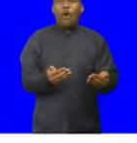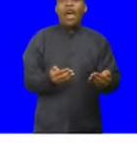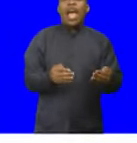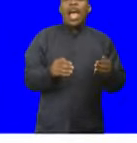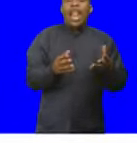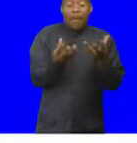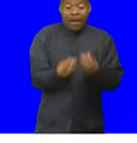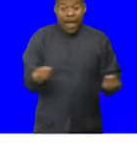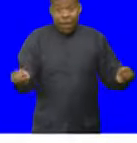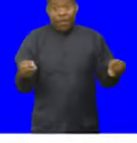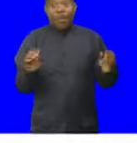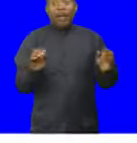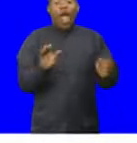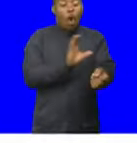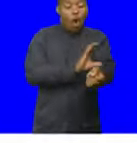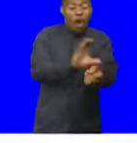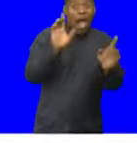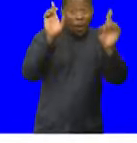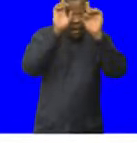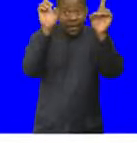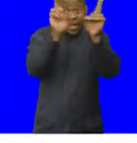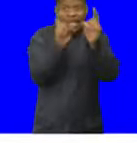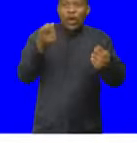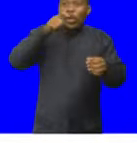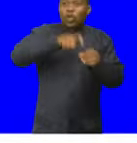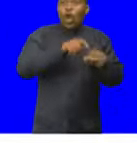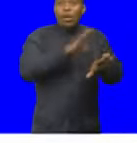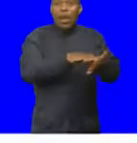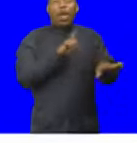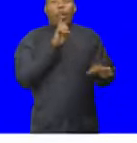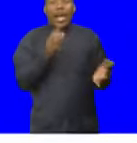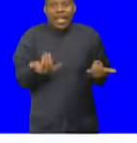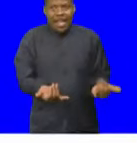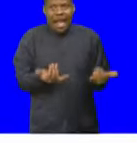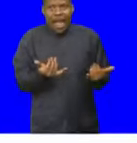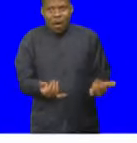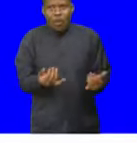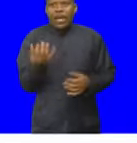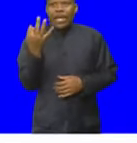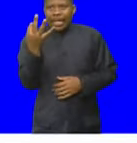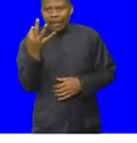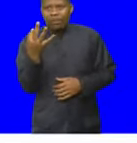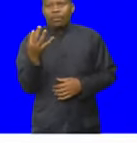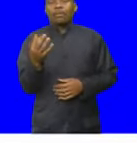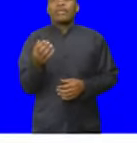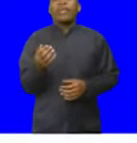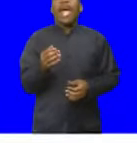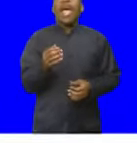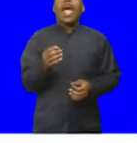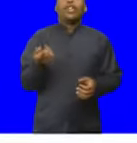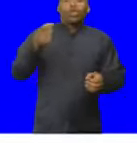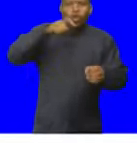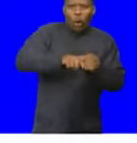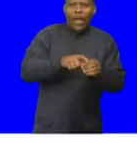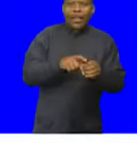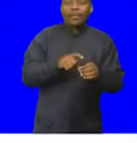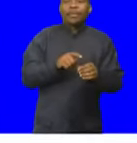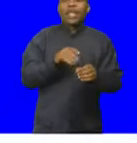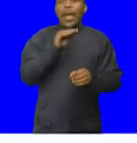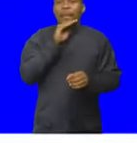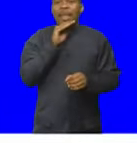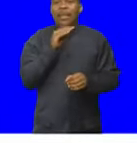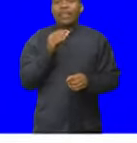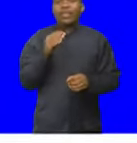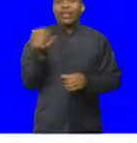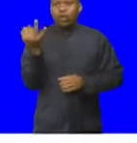first time babe minister this year we have 3 learners lesesibafakile for the very first time in the history of the deaf child. 2 of them have